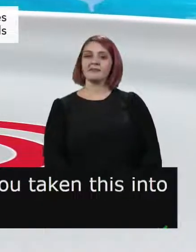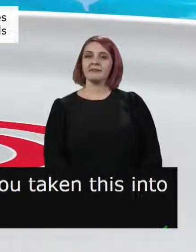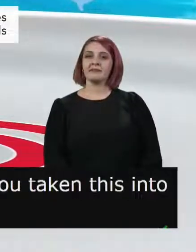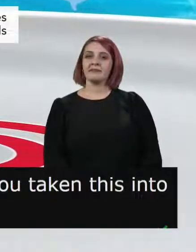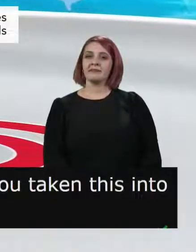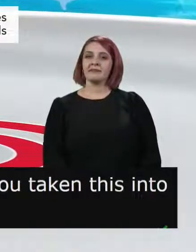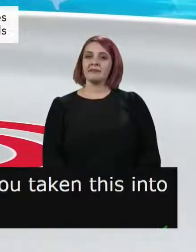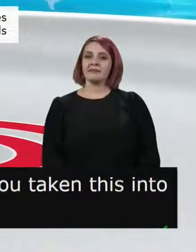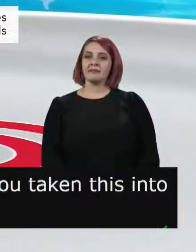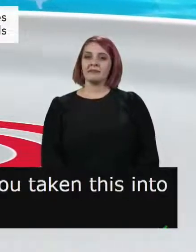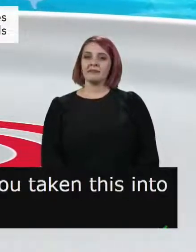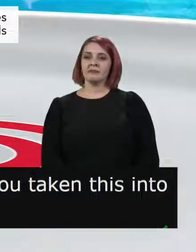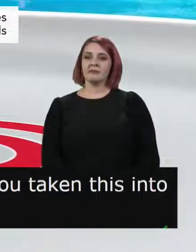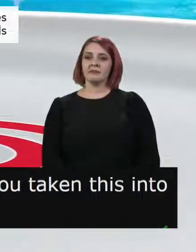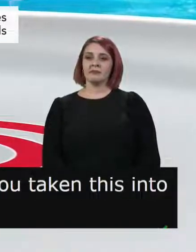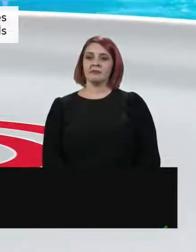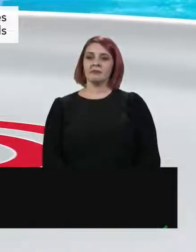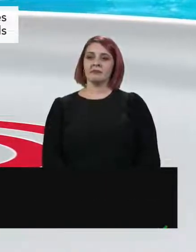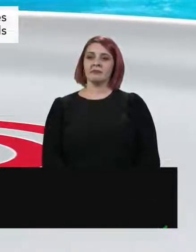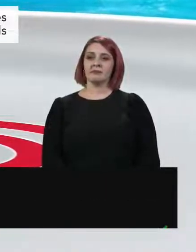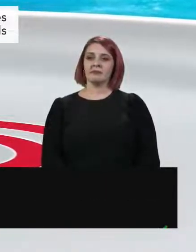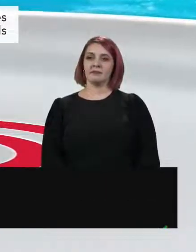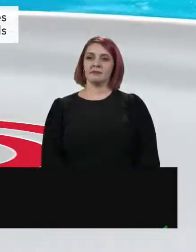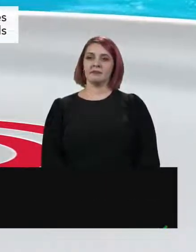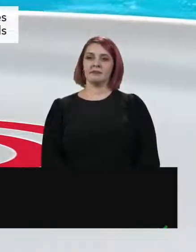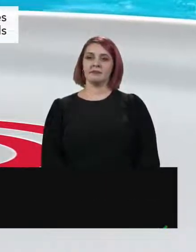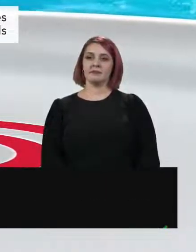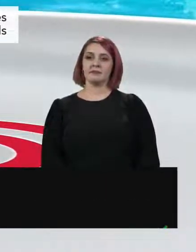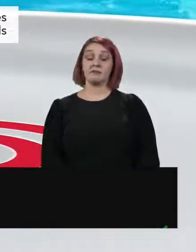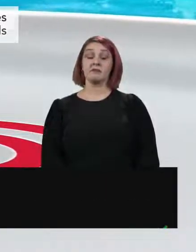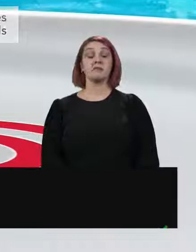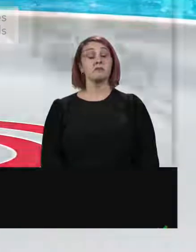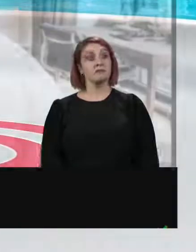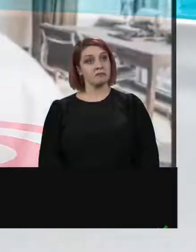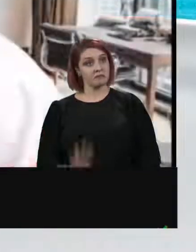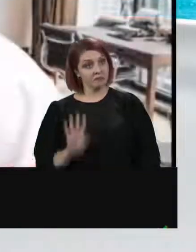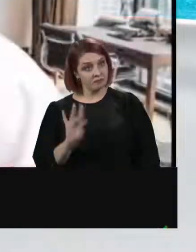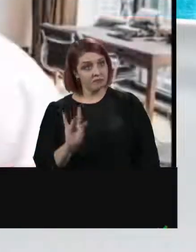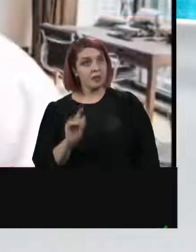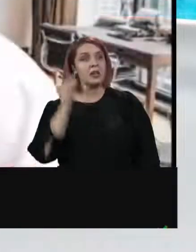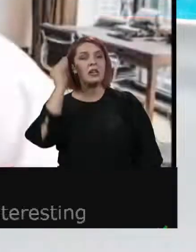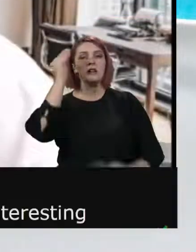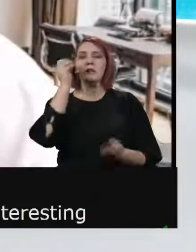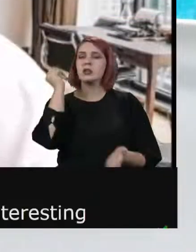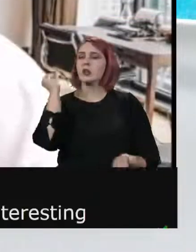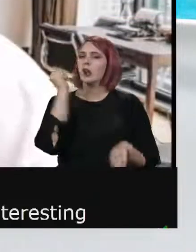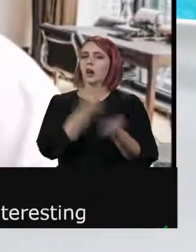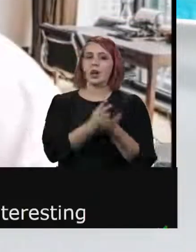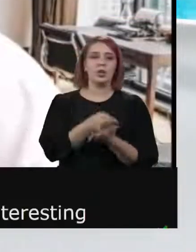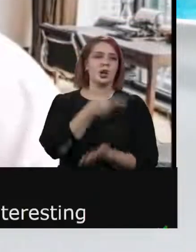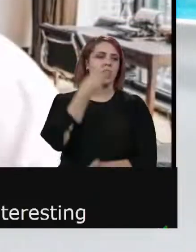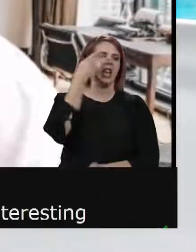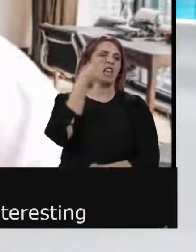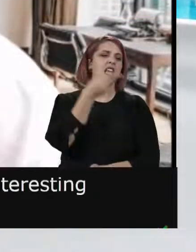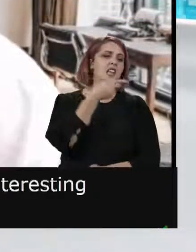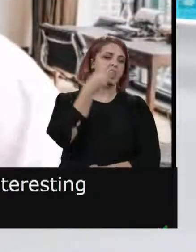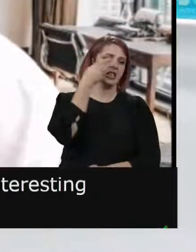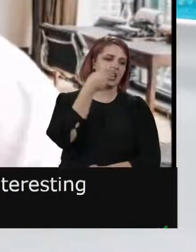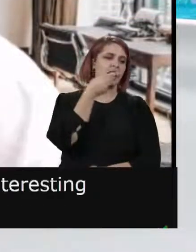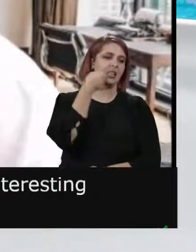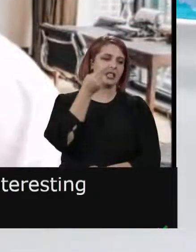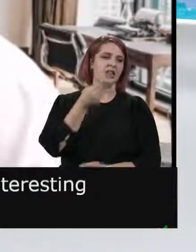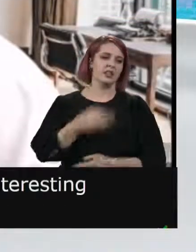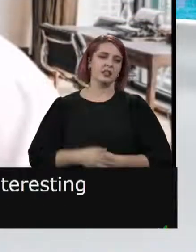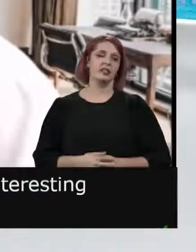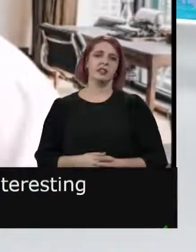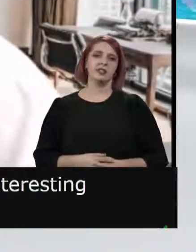I think that is a really interesting challenge. I think what it begins to allow